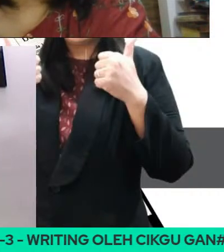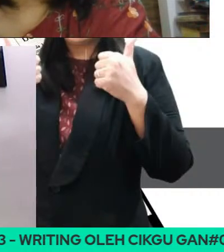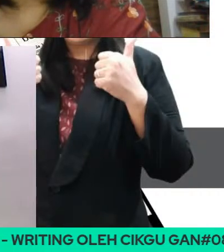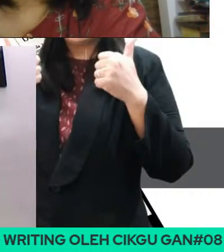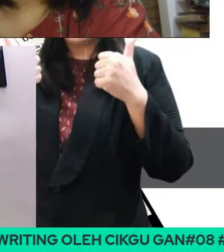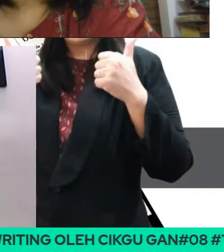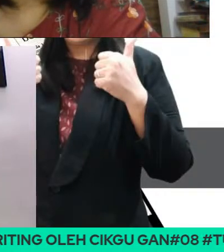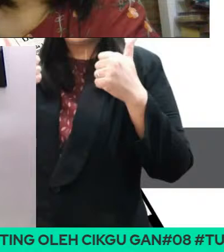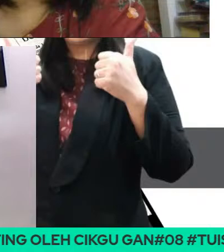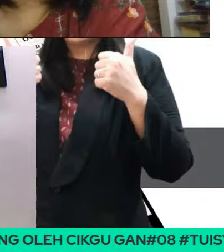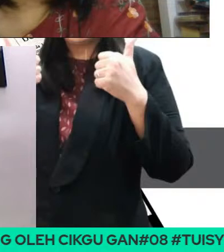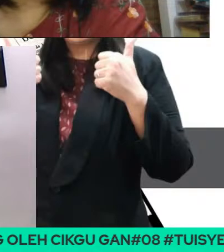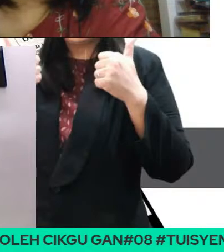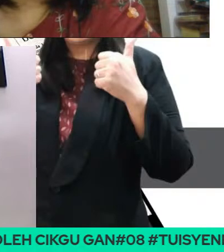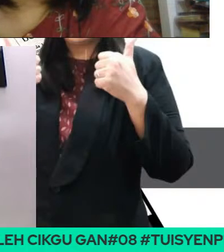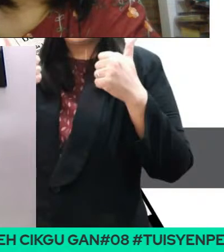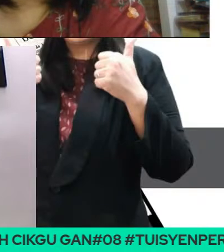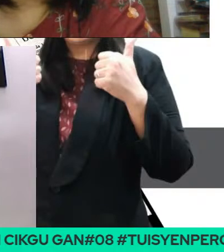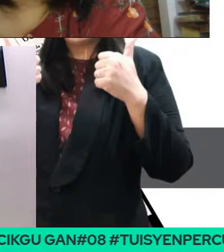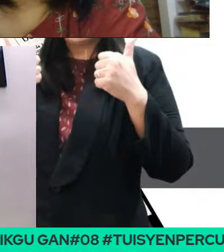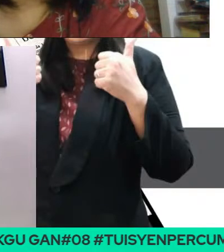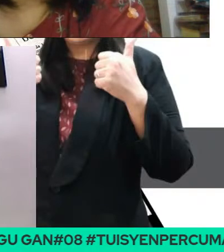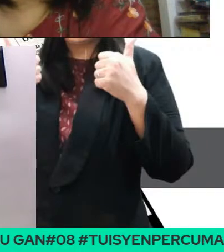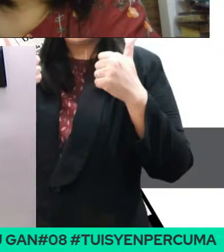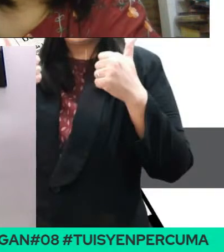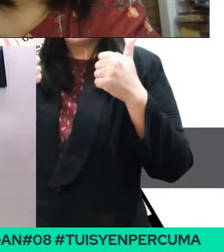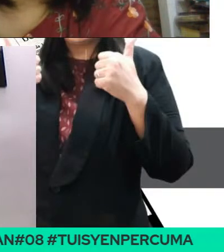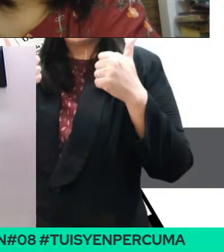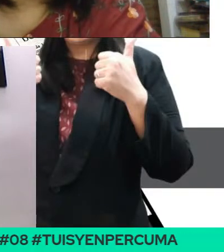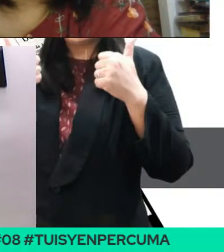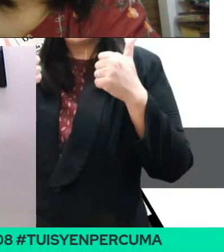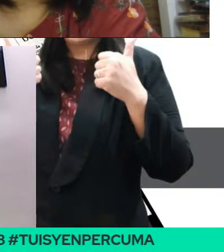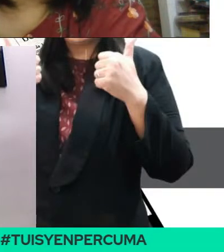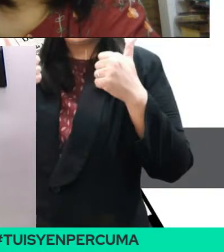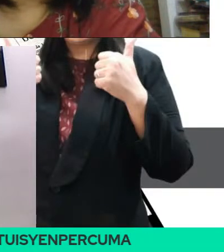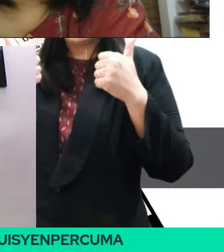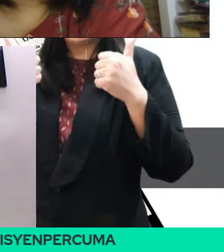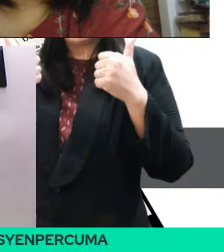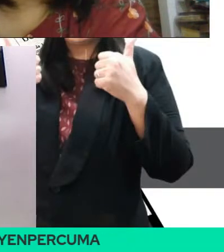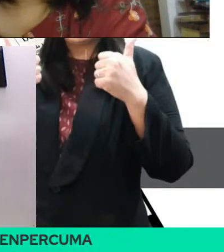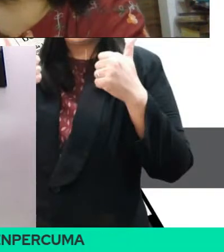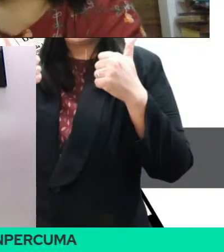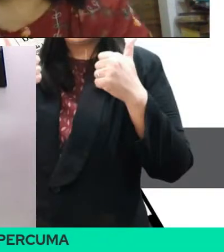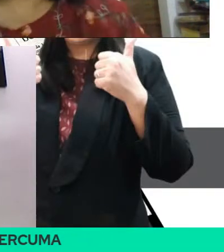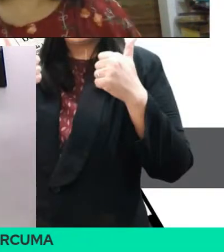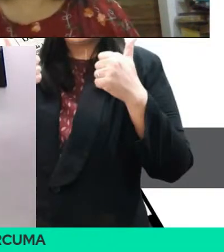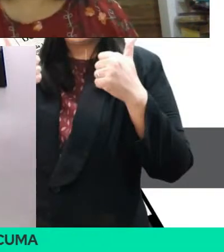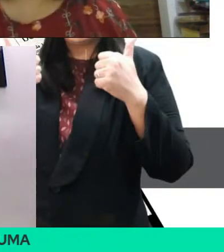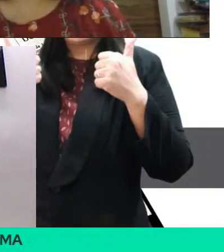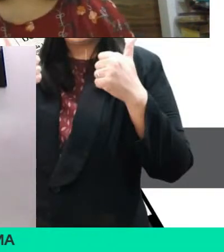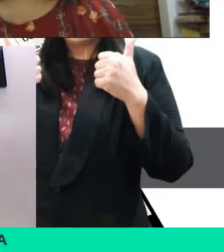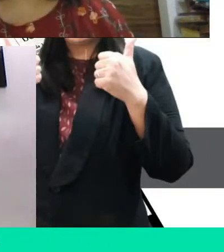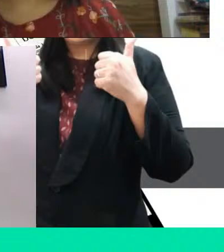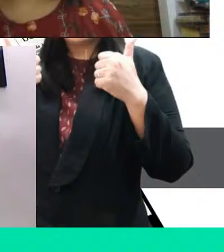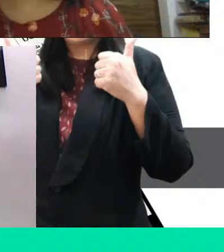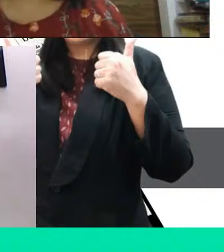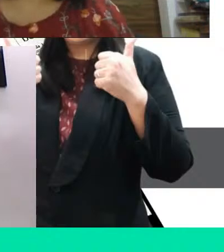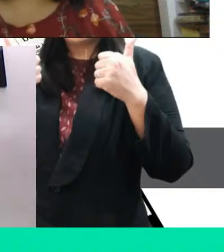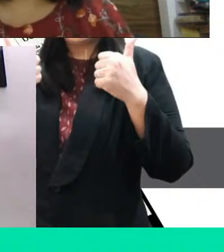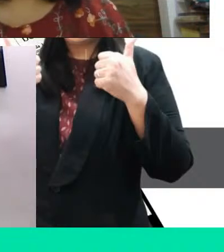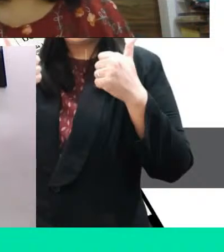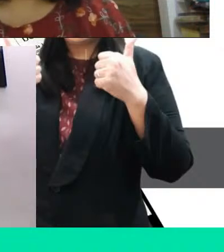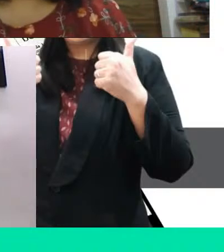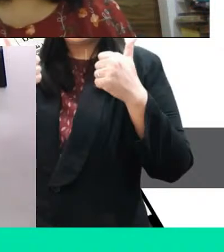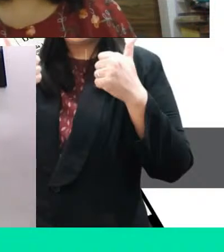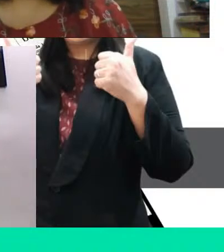Mas Kelantan. Welcome, Madam Noor Aisha Harun. And she's the control host